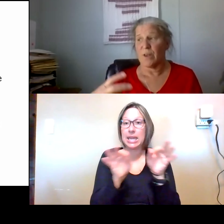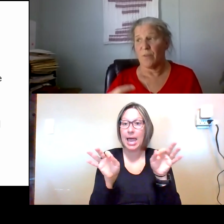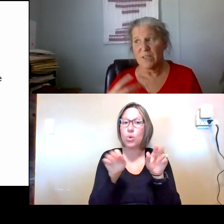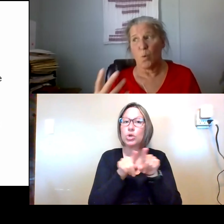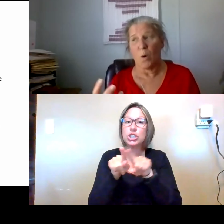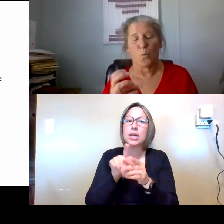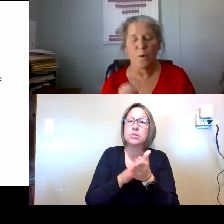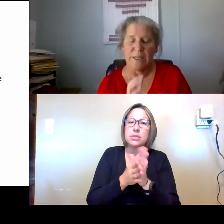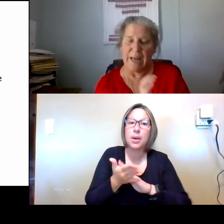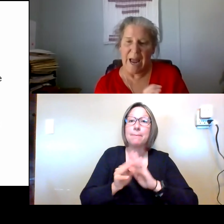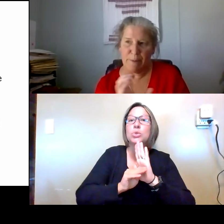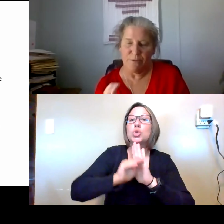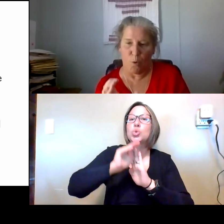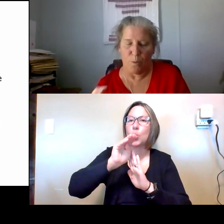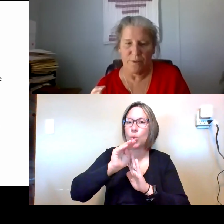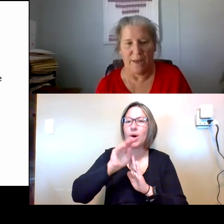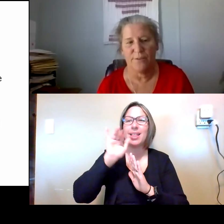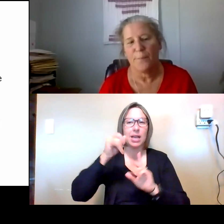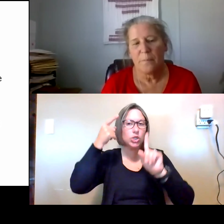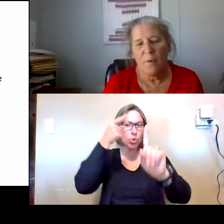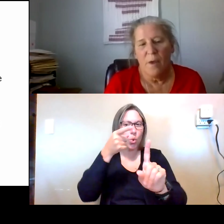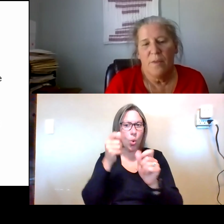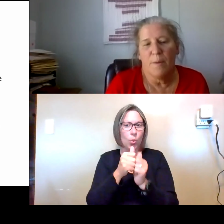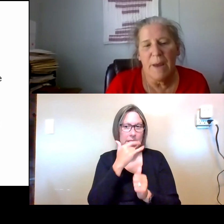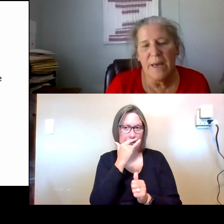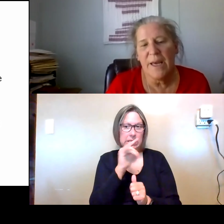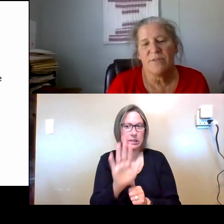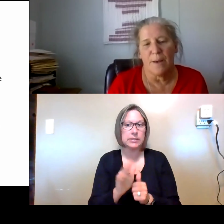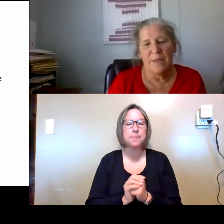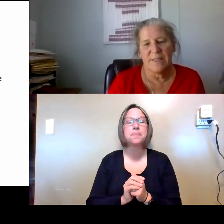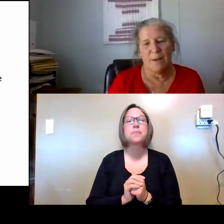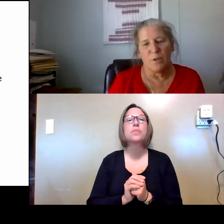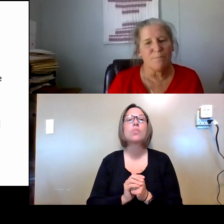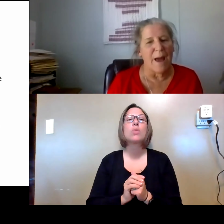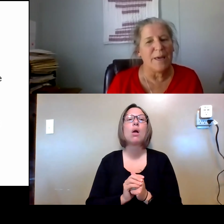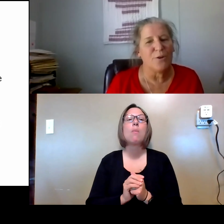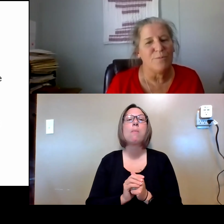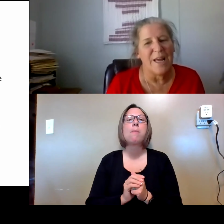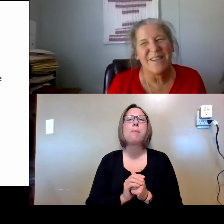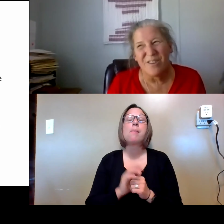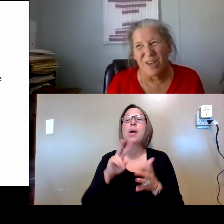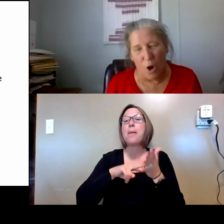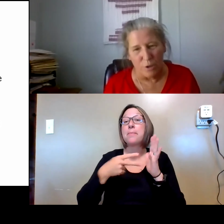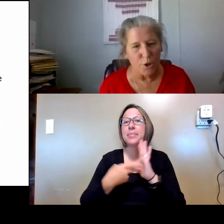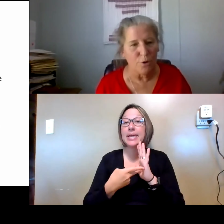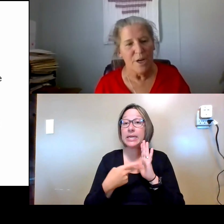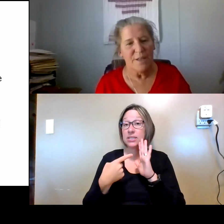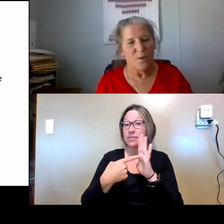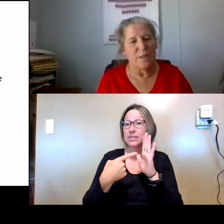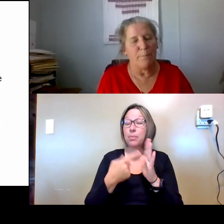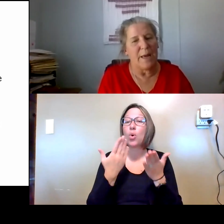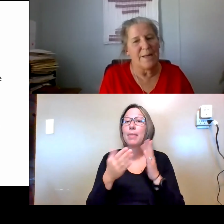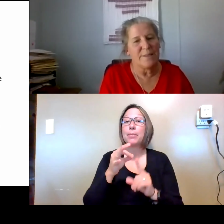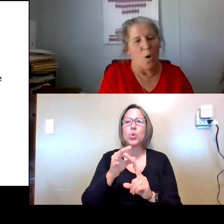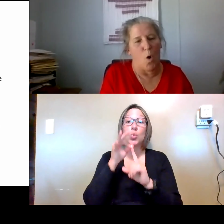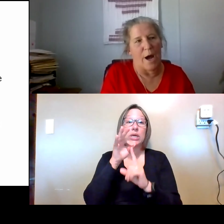mature. So that's what we're really aiming for with kids. The meaning of some of these symbols may be unique to the culture, so